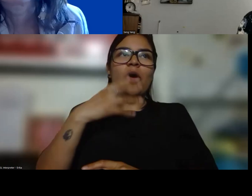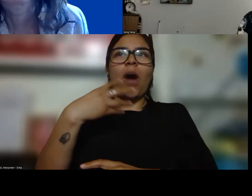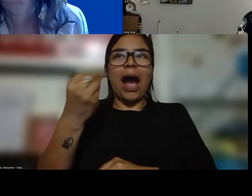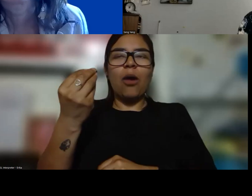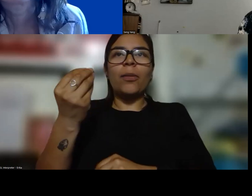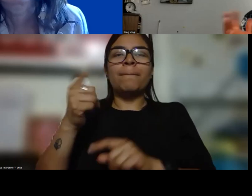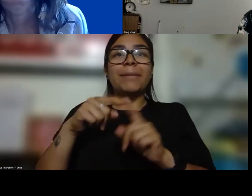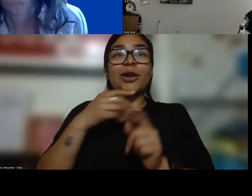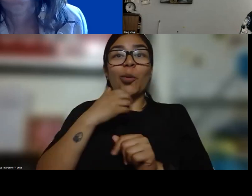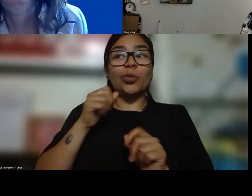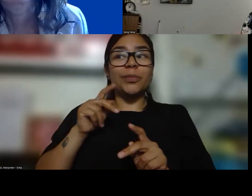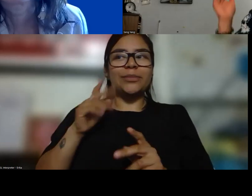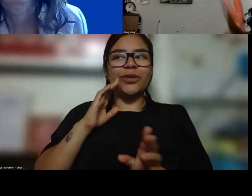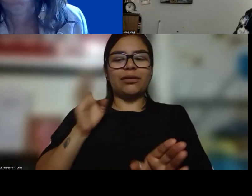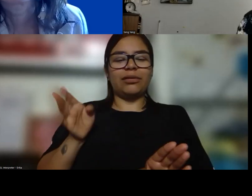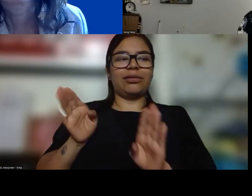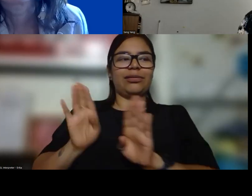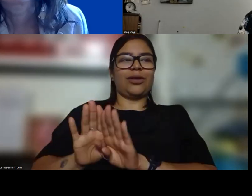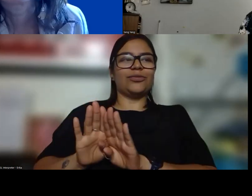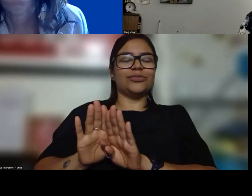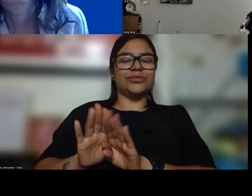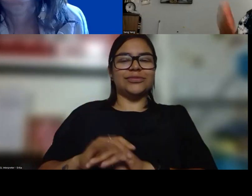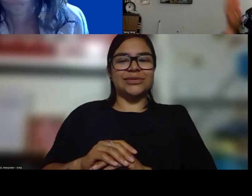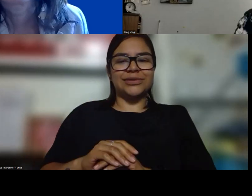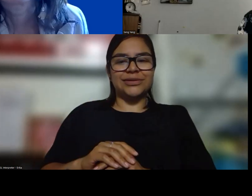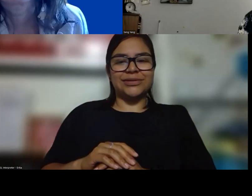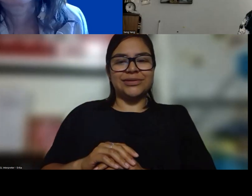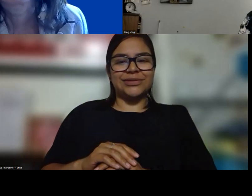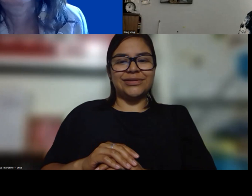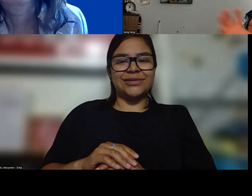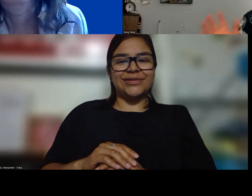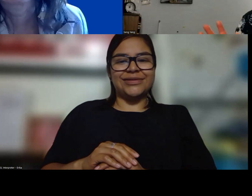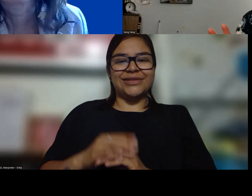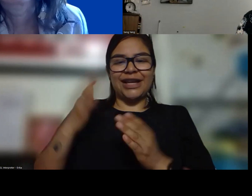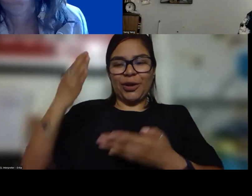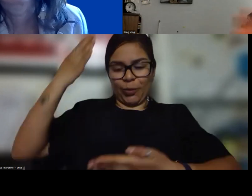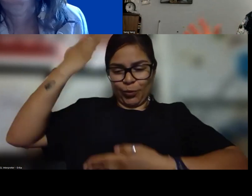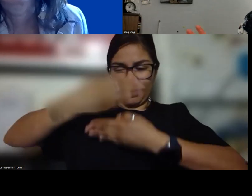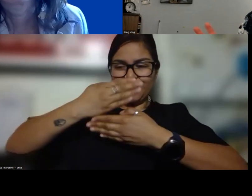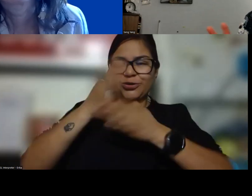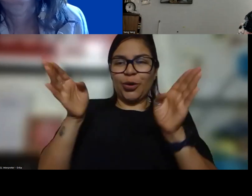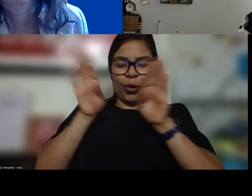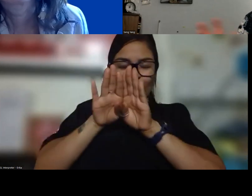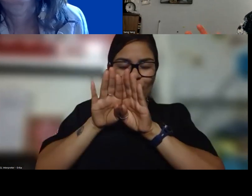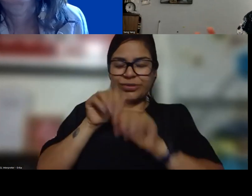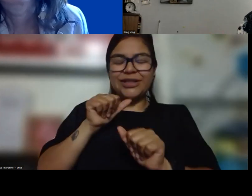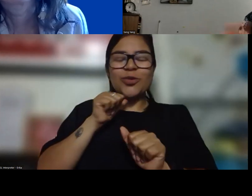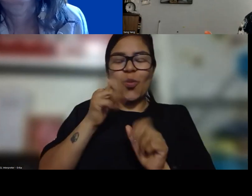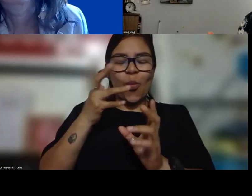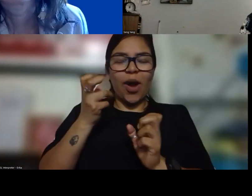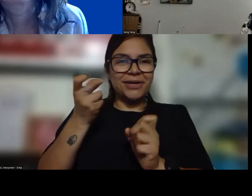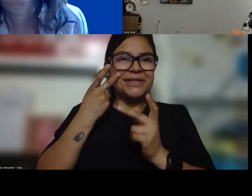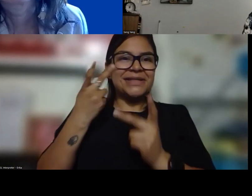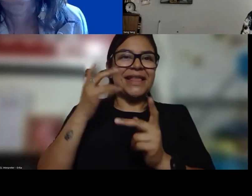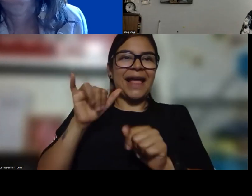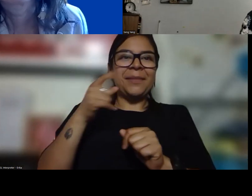elderly, they lock the door, they put the fence, their windows down, they block everything. They don't want to see that because they